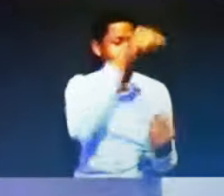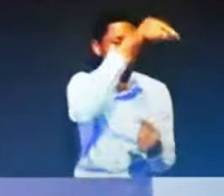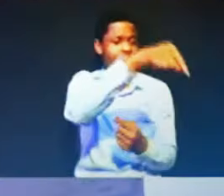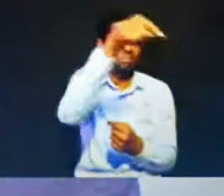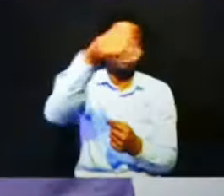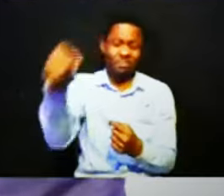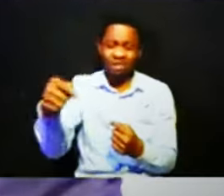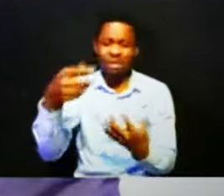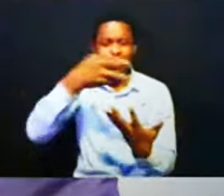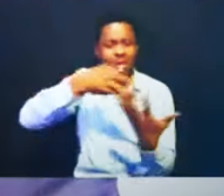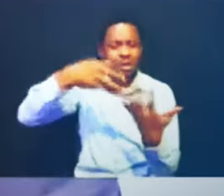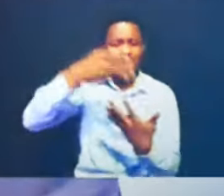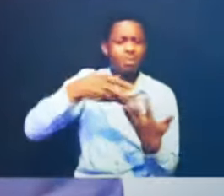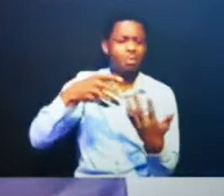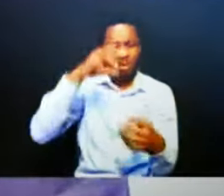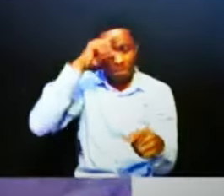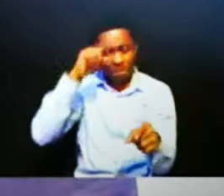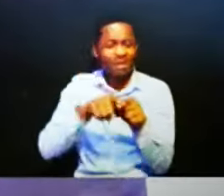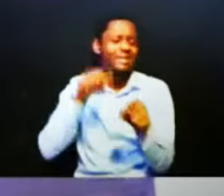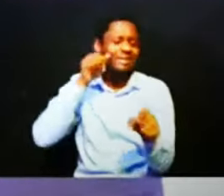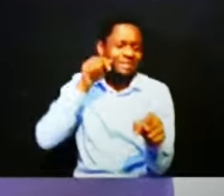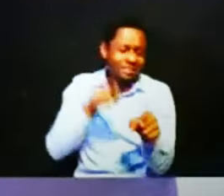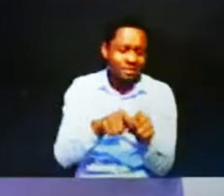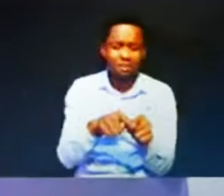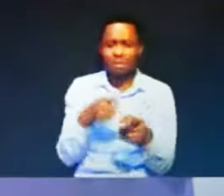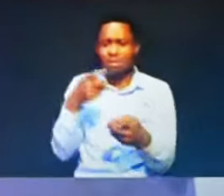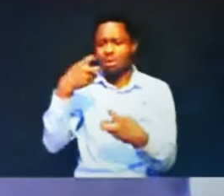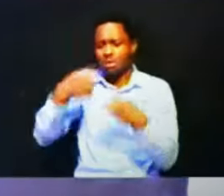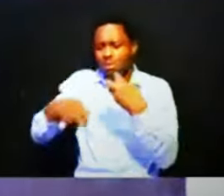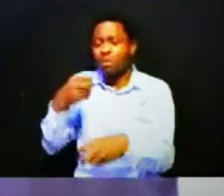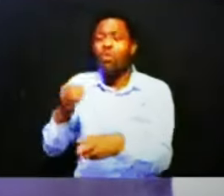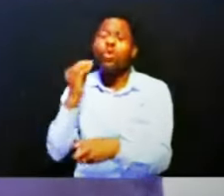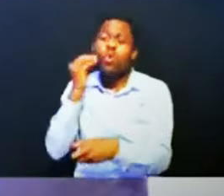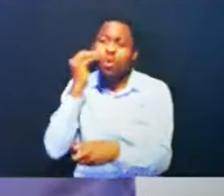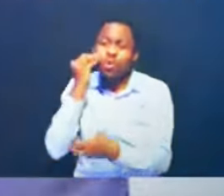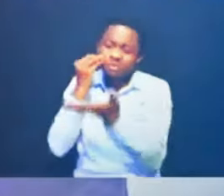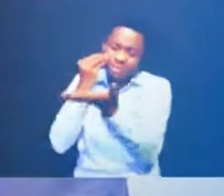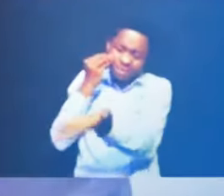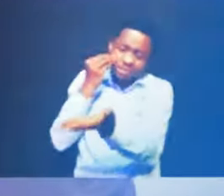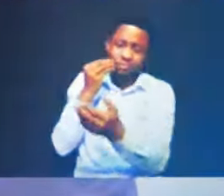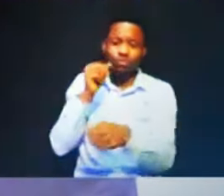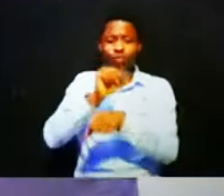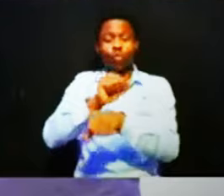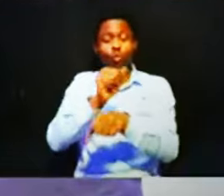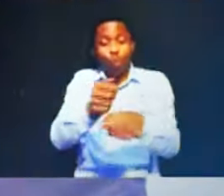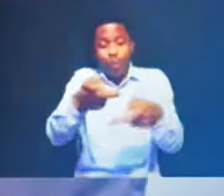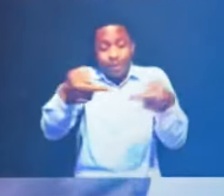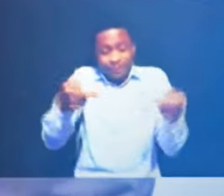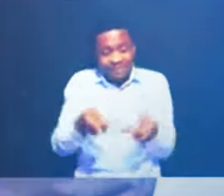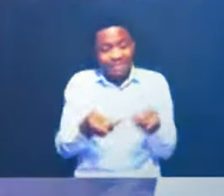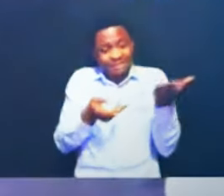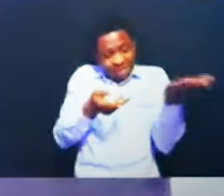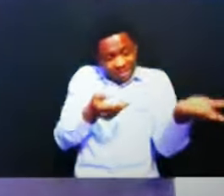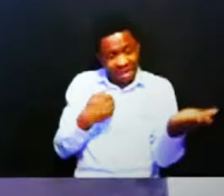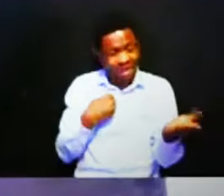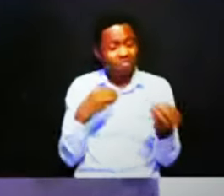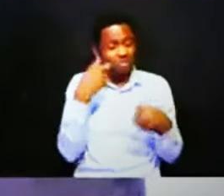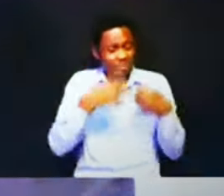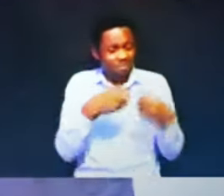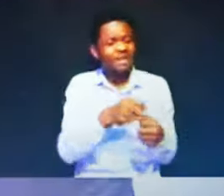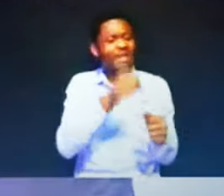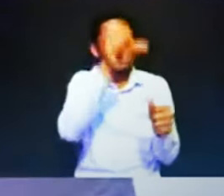among siblings, issues at home, issues at the workplace,